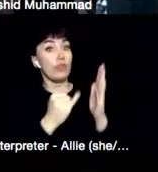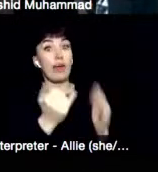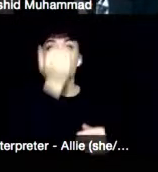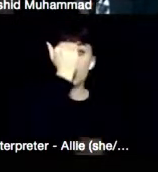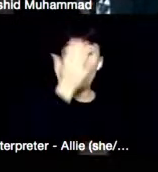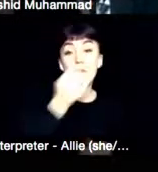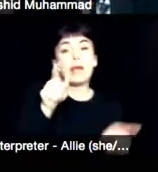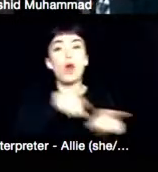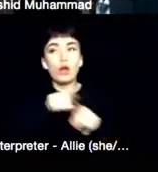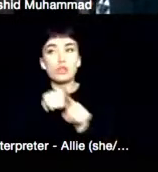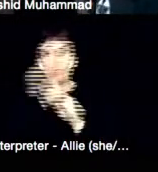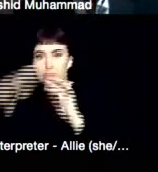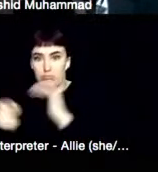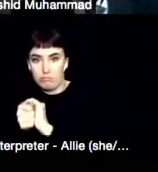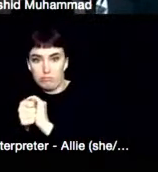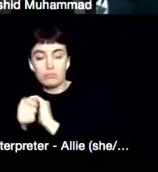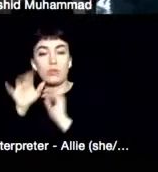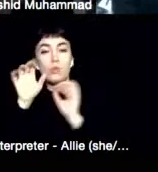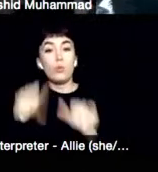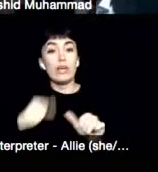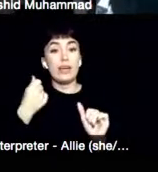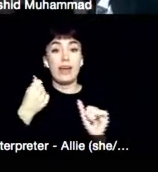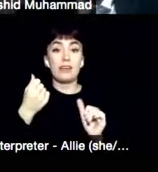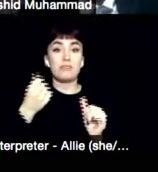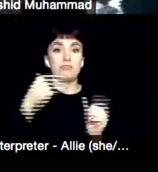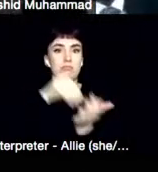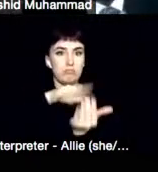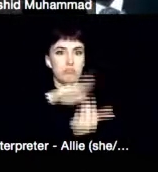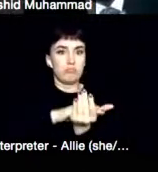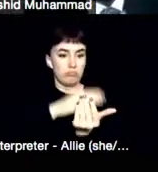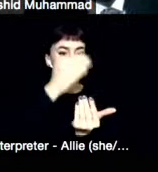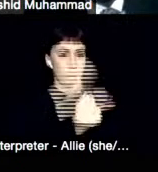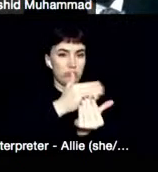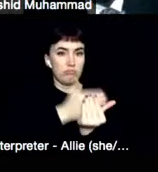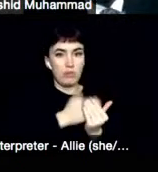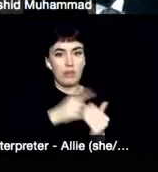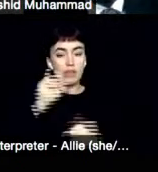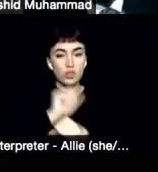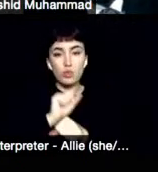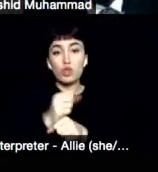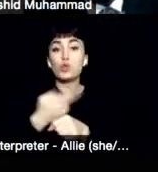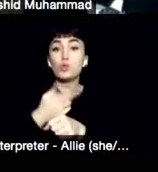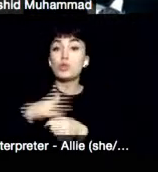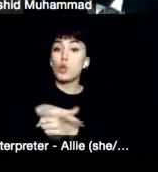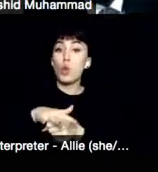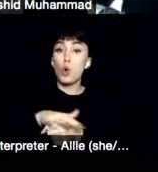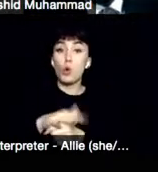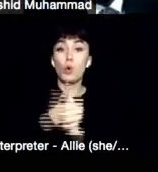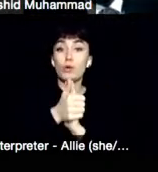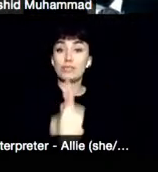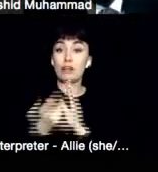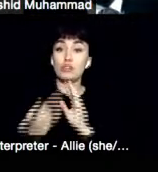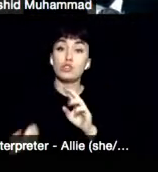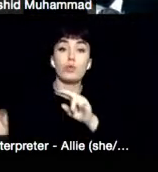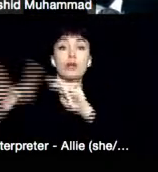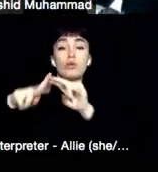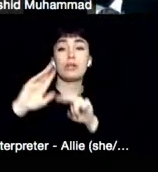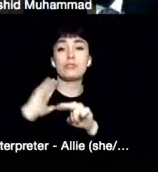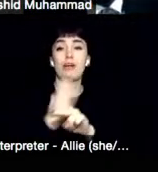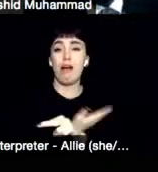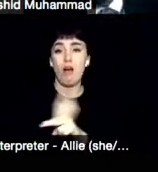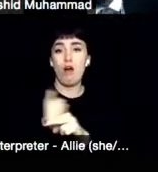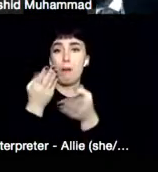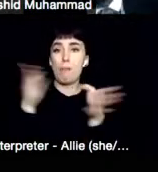can catalog these works. We can use local talent to increase our public art. Brighton